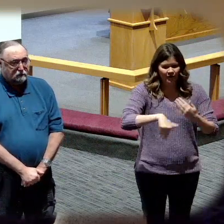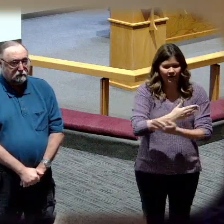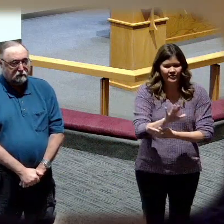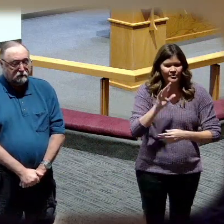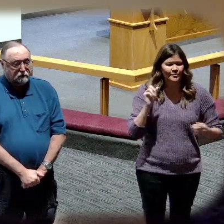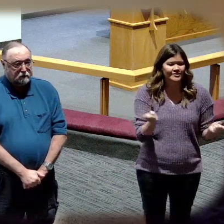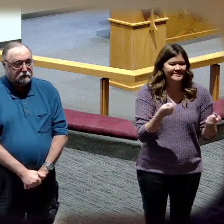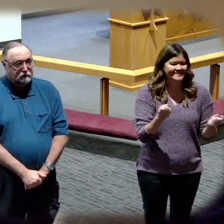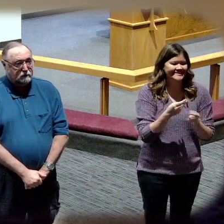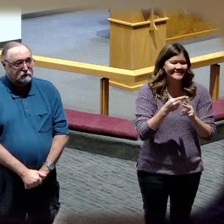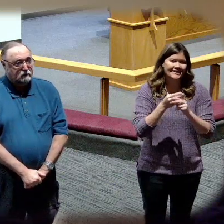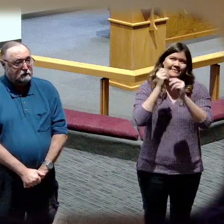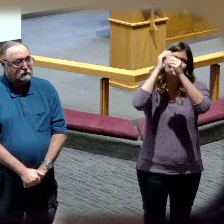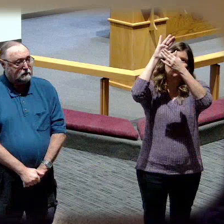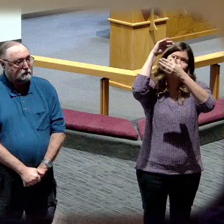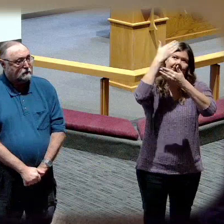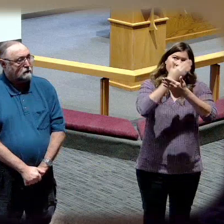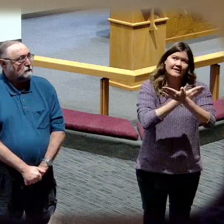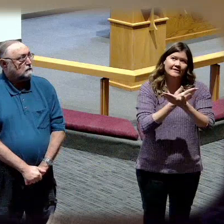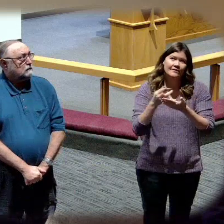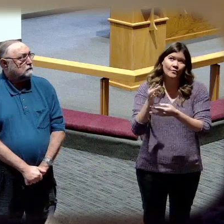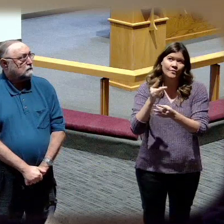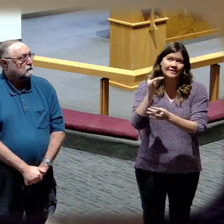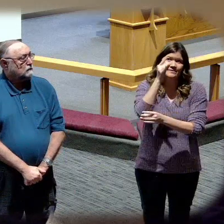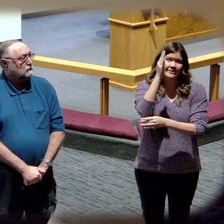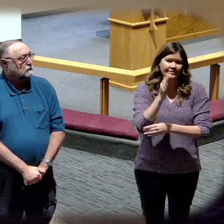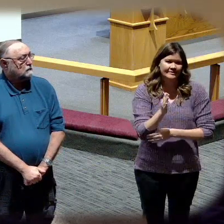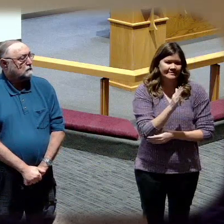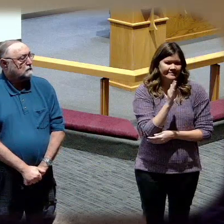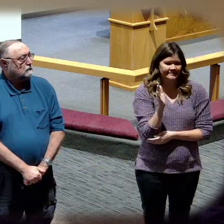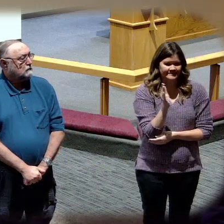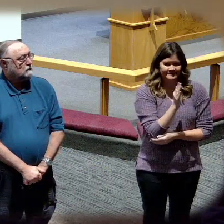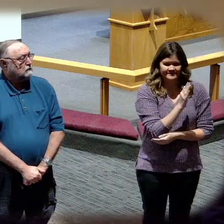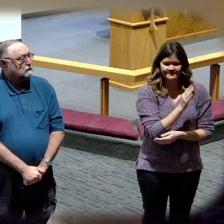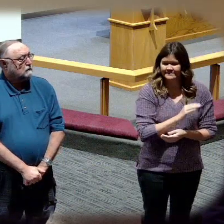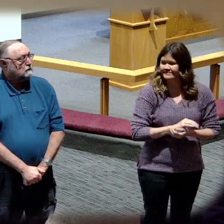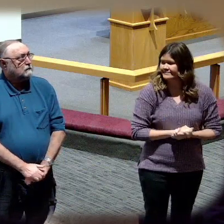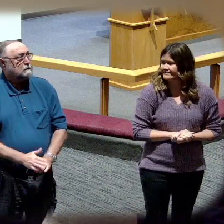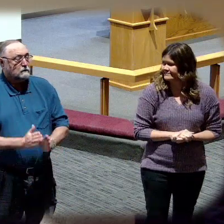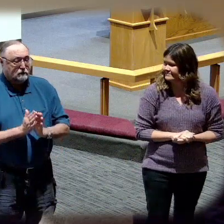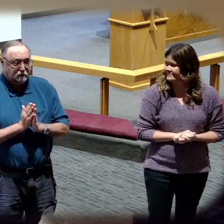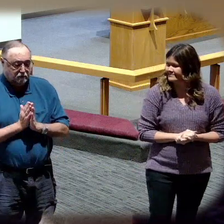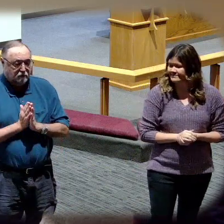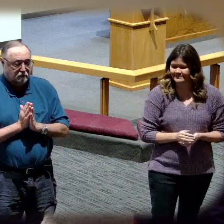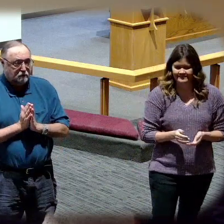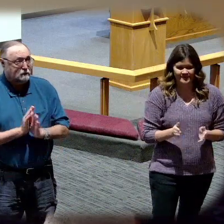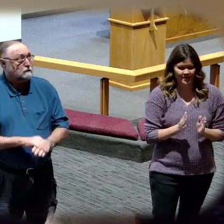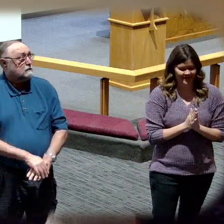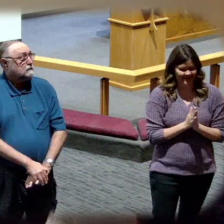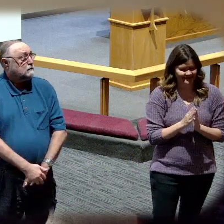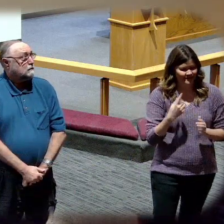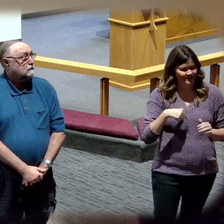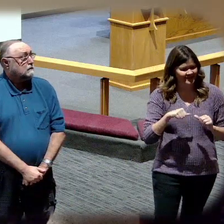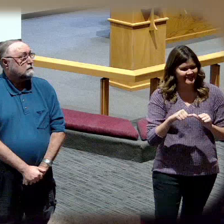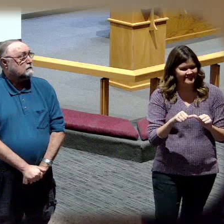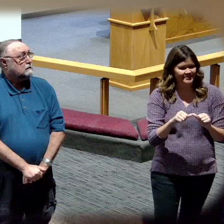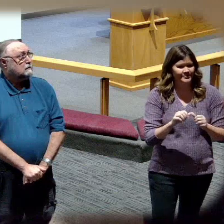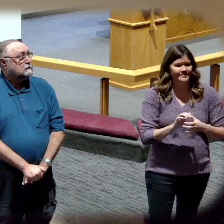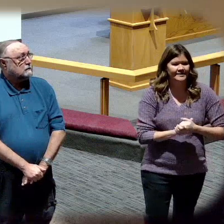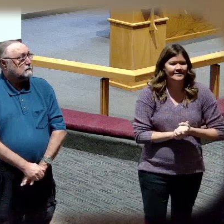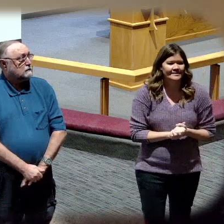sins in the name of the Father and the Son and the Holy Spirit. Amen. Amen. We continue with the